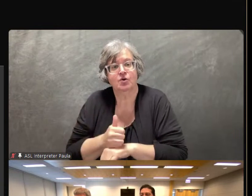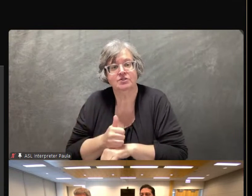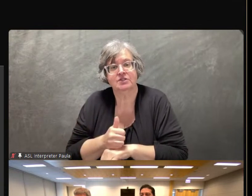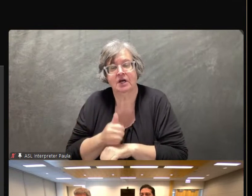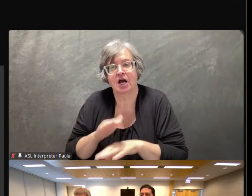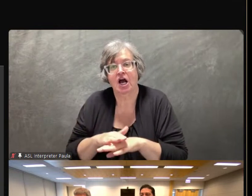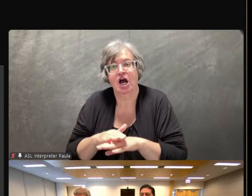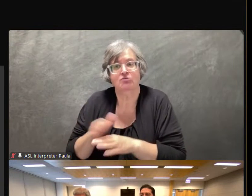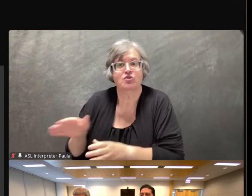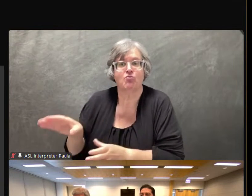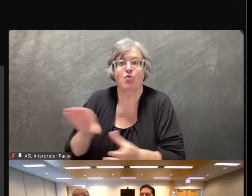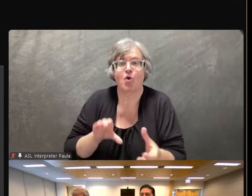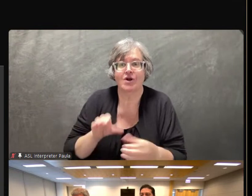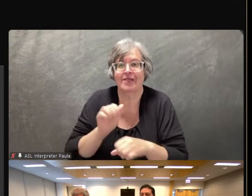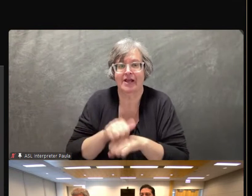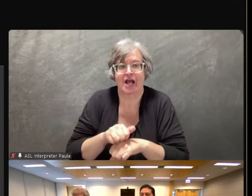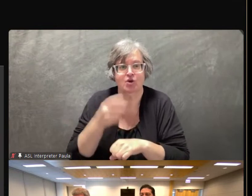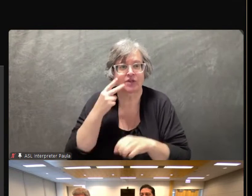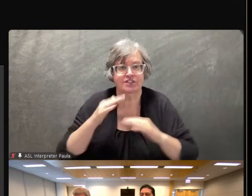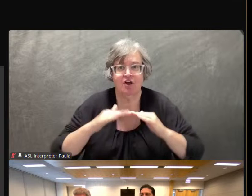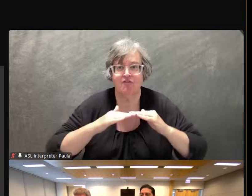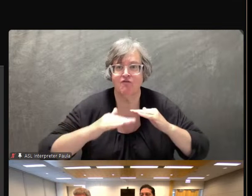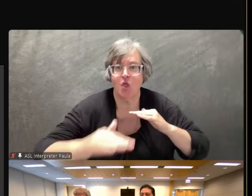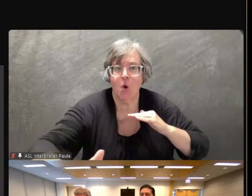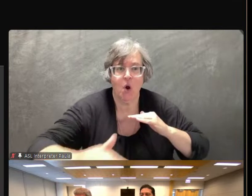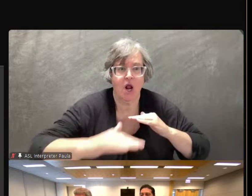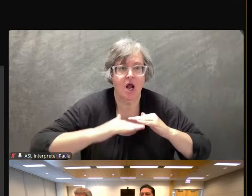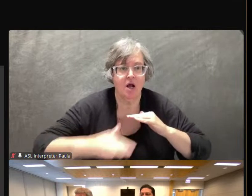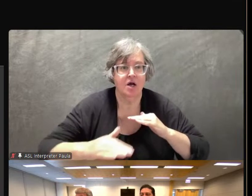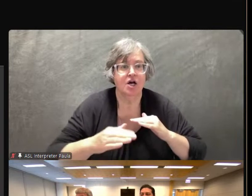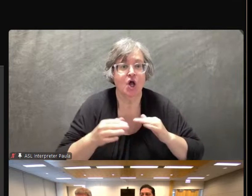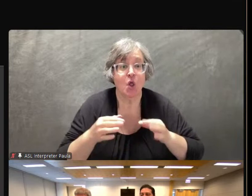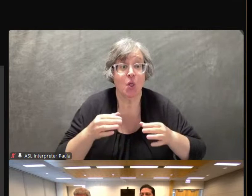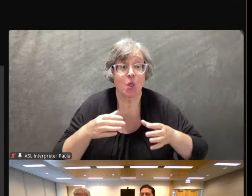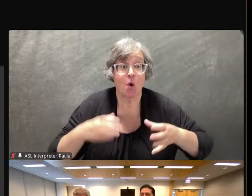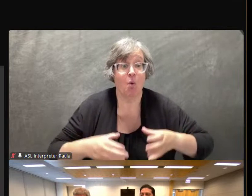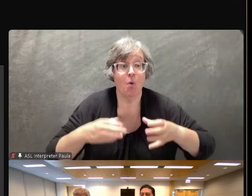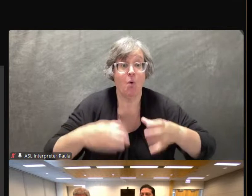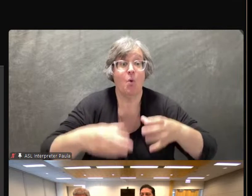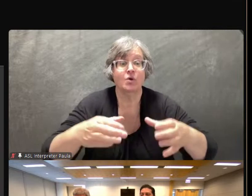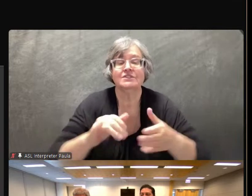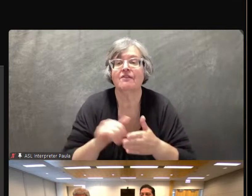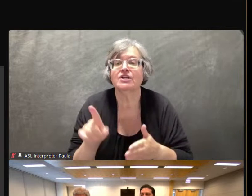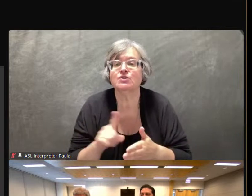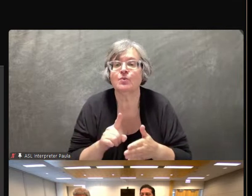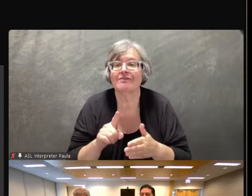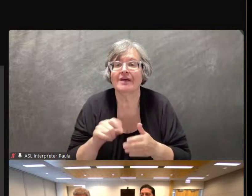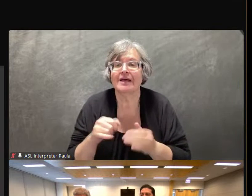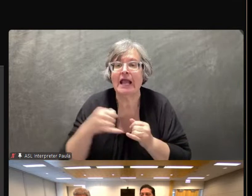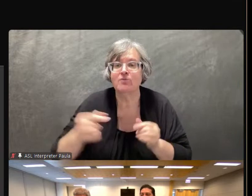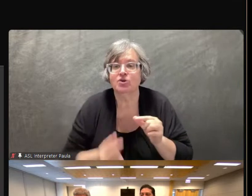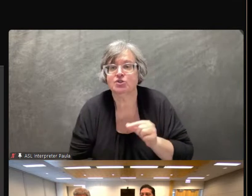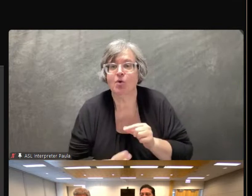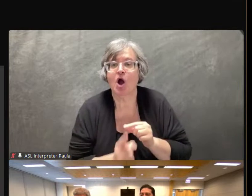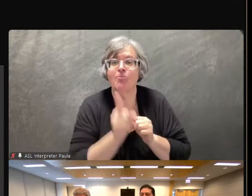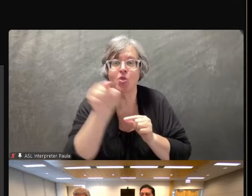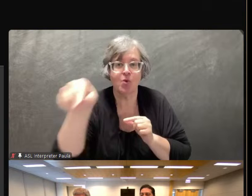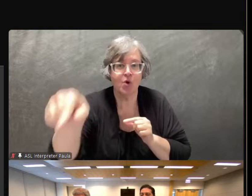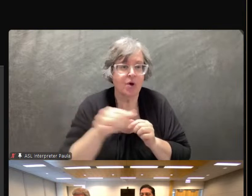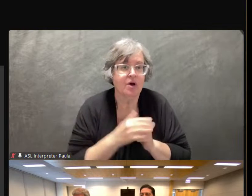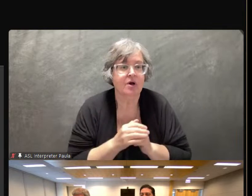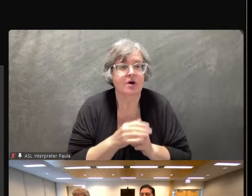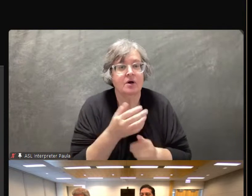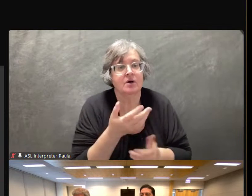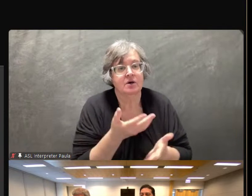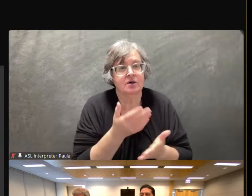floor for the concrete. You can see kind of all the holes that are where all the cables come up from track level for that facility. And here's kind